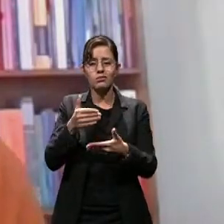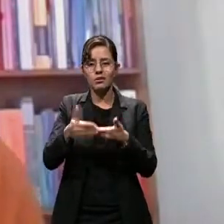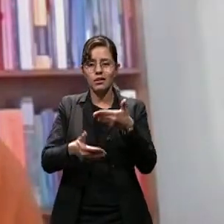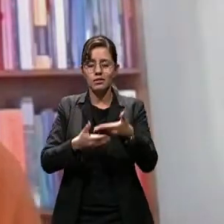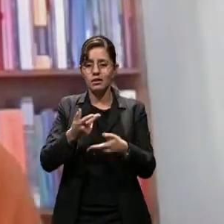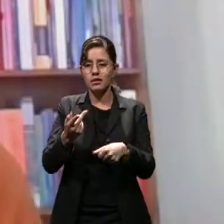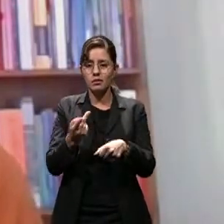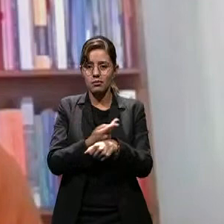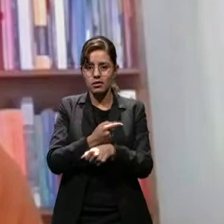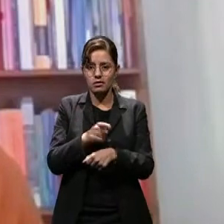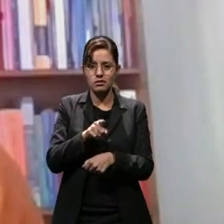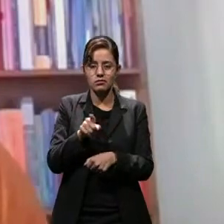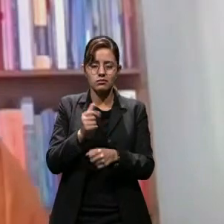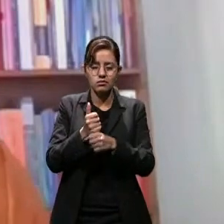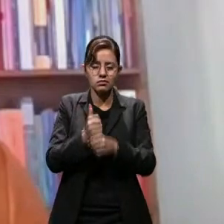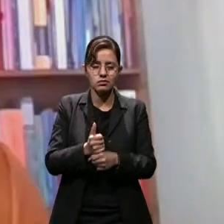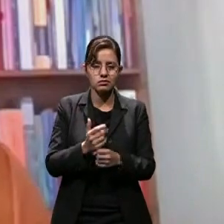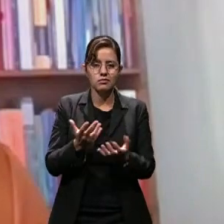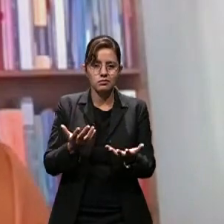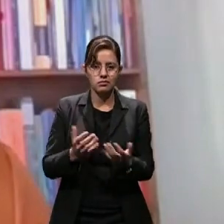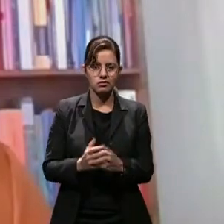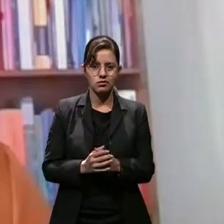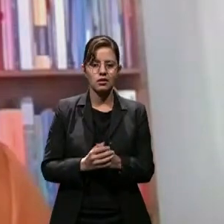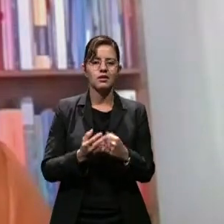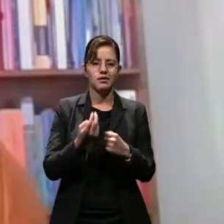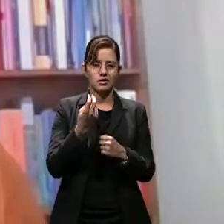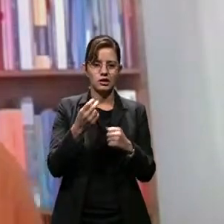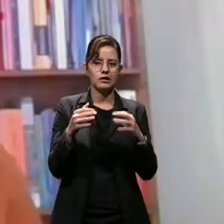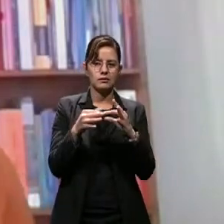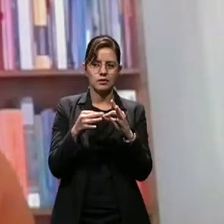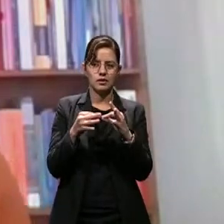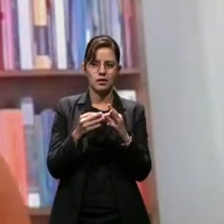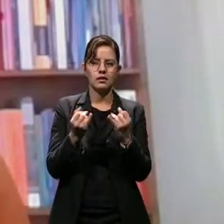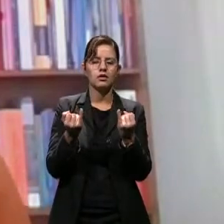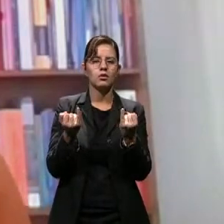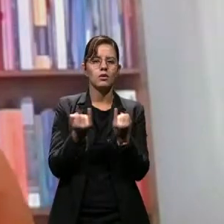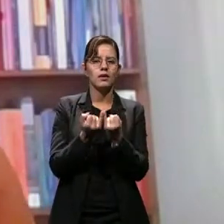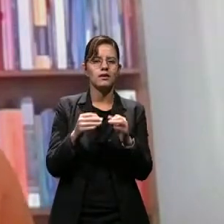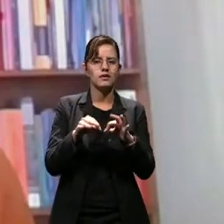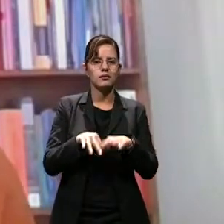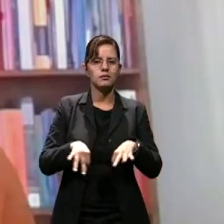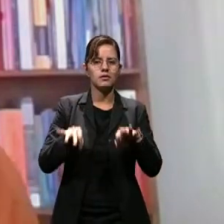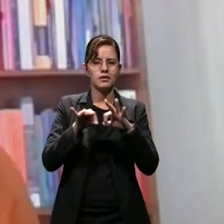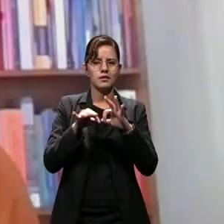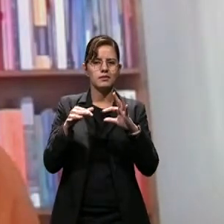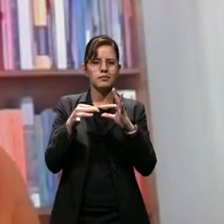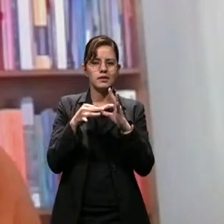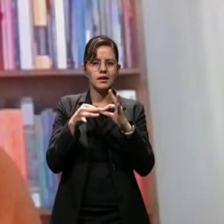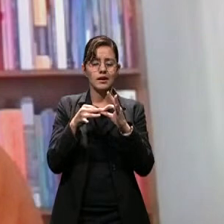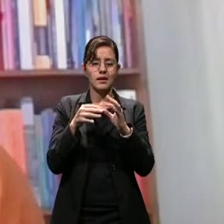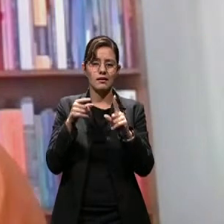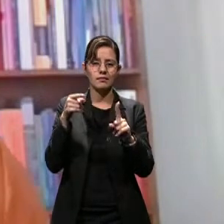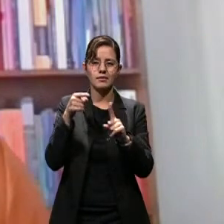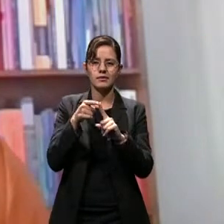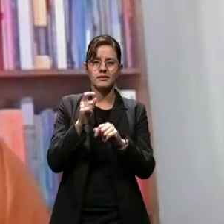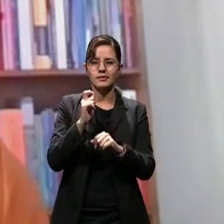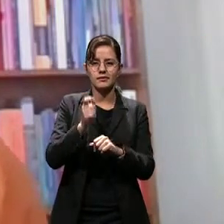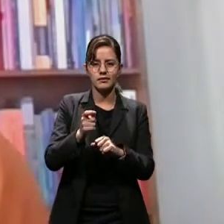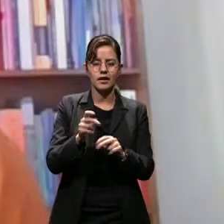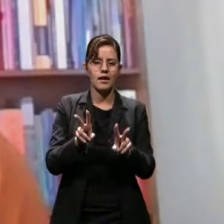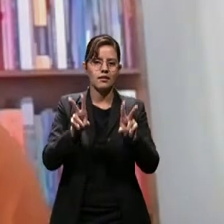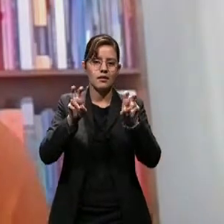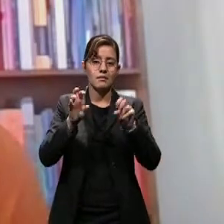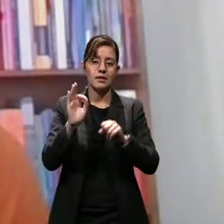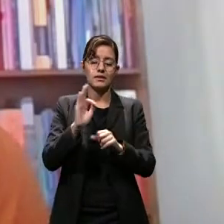women. And it says something that's very important to mention that has to do with backsliding